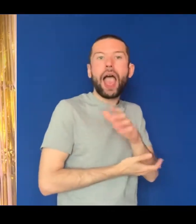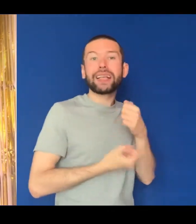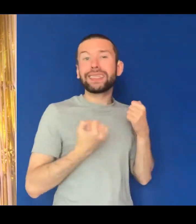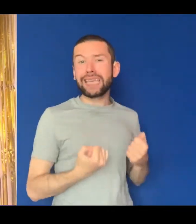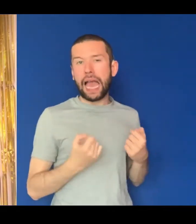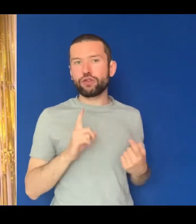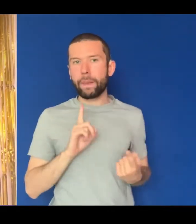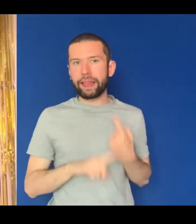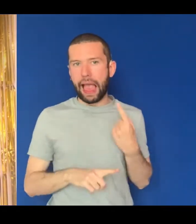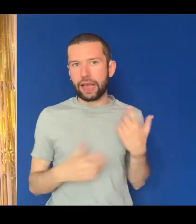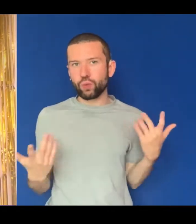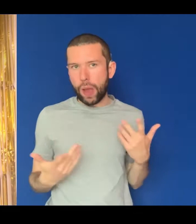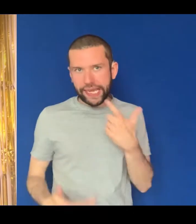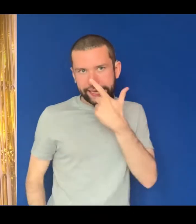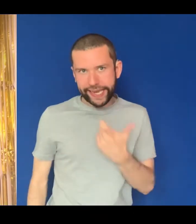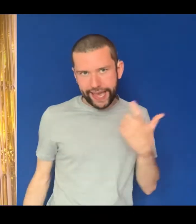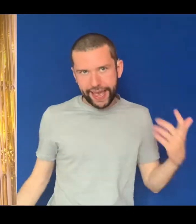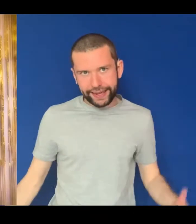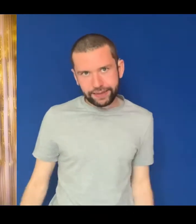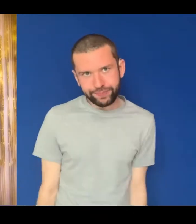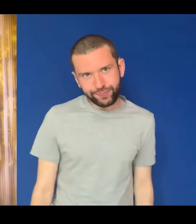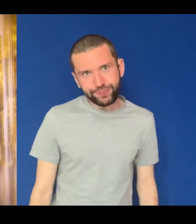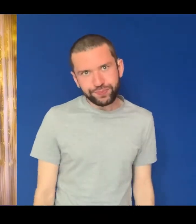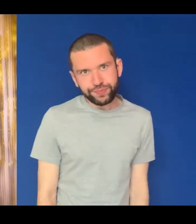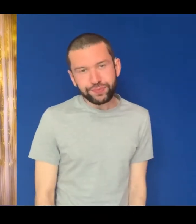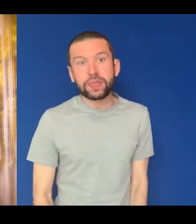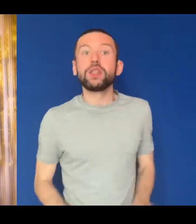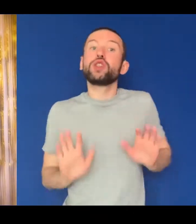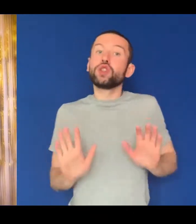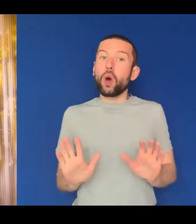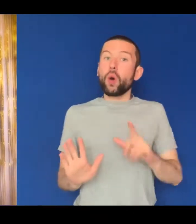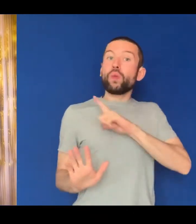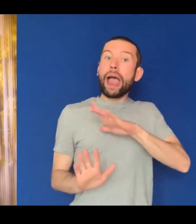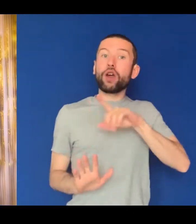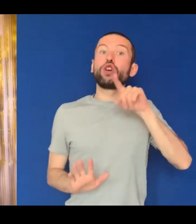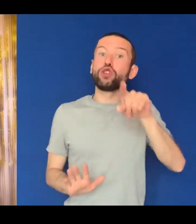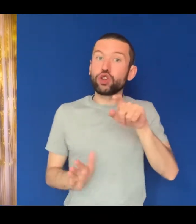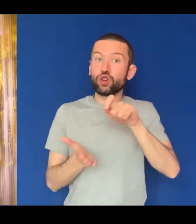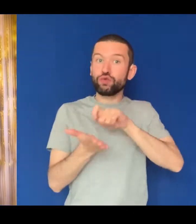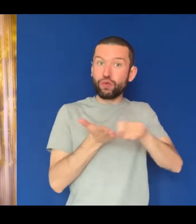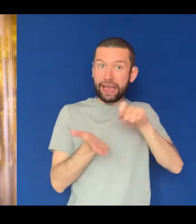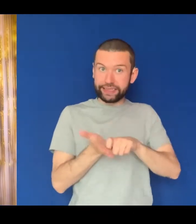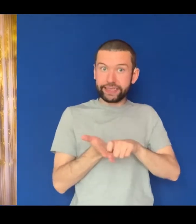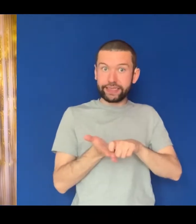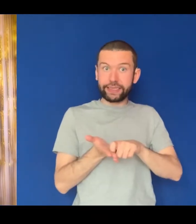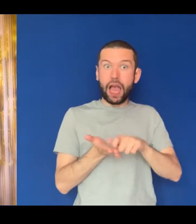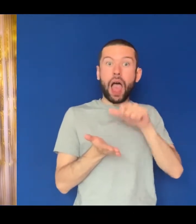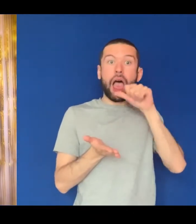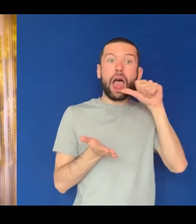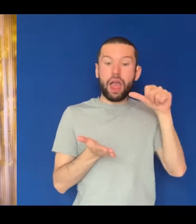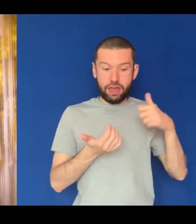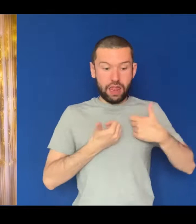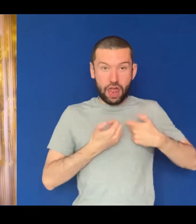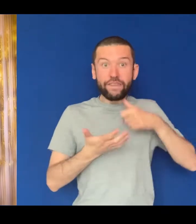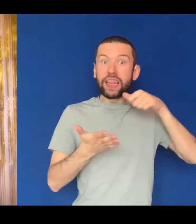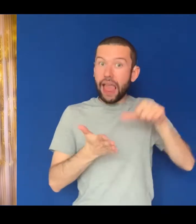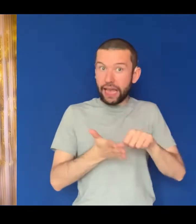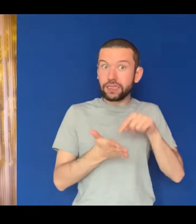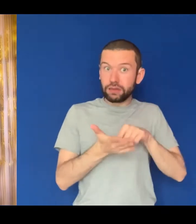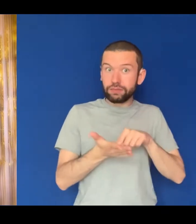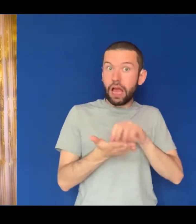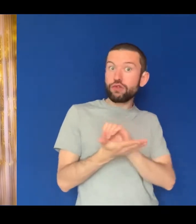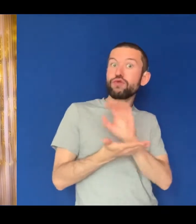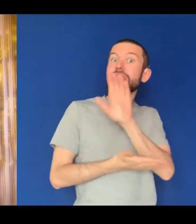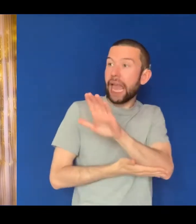Danny replies when he can. So why don't you write your man a love letter and get him to do the